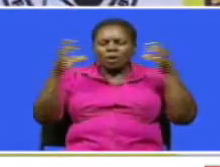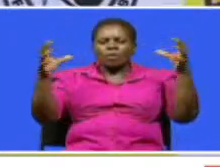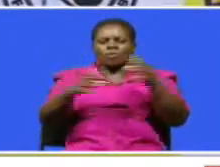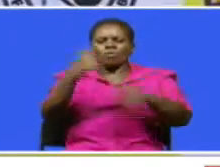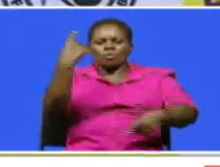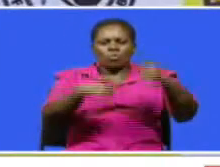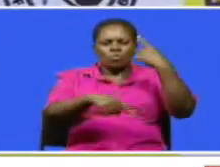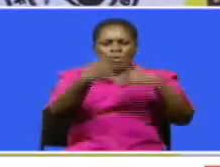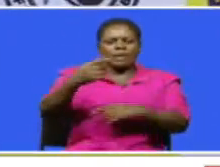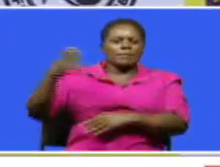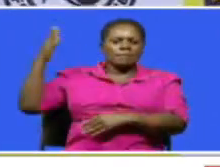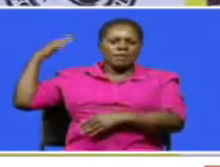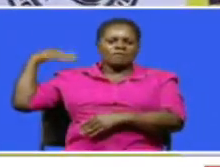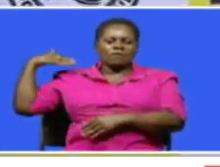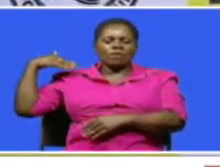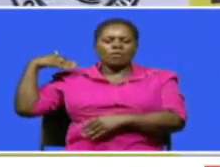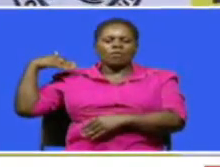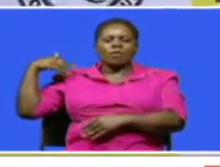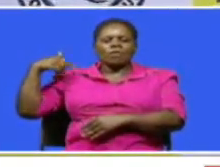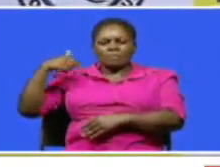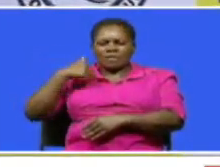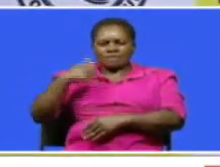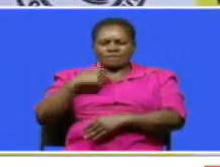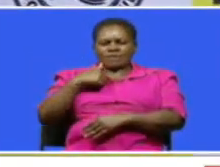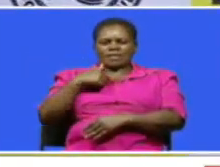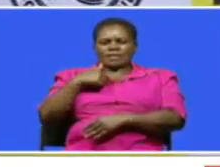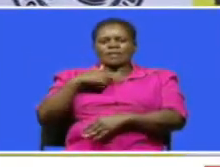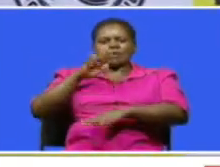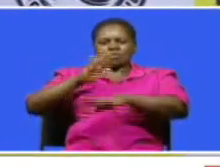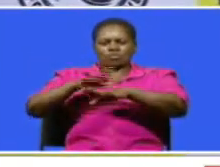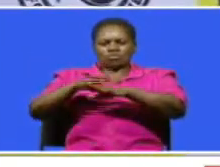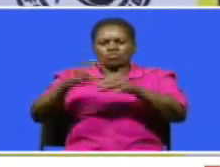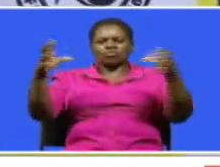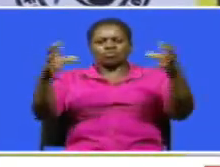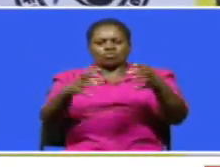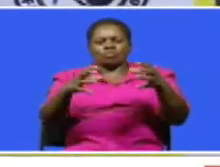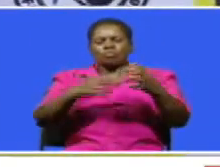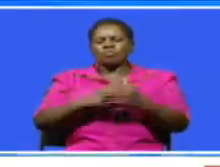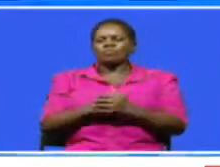has won the league previously. So of course, I feel I am at a good club.